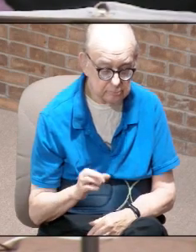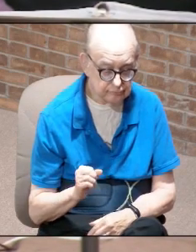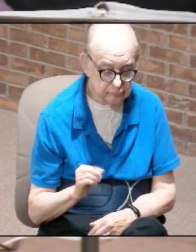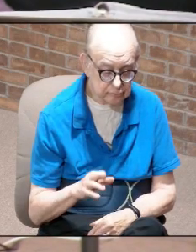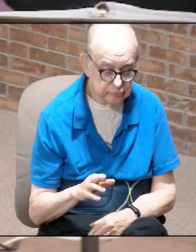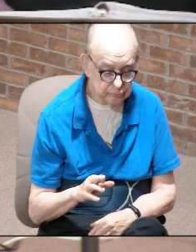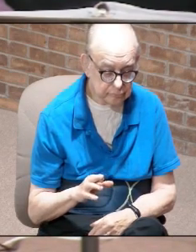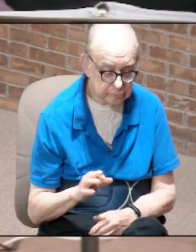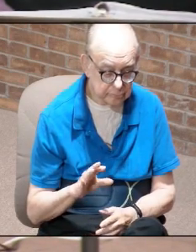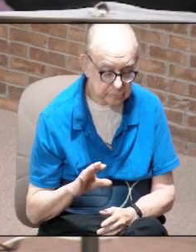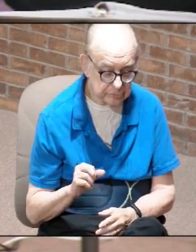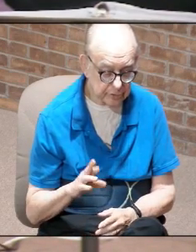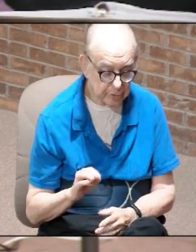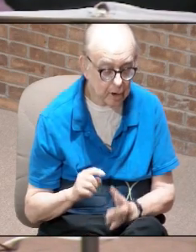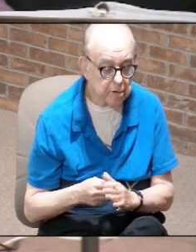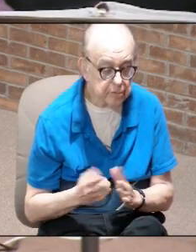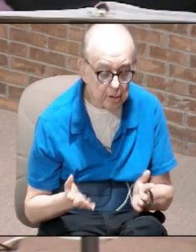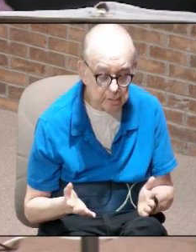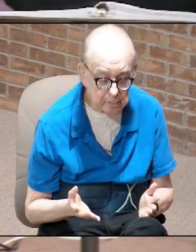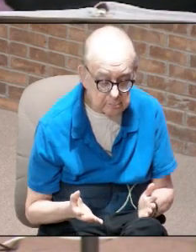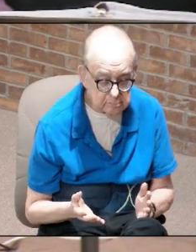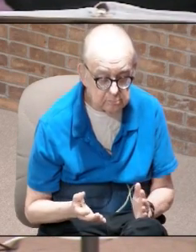start?